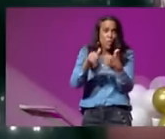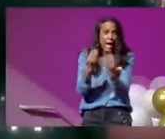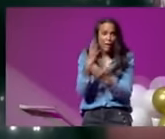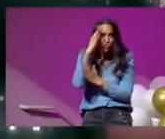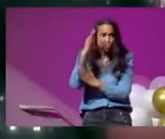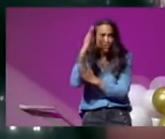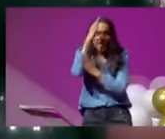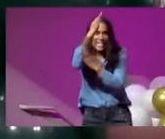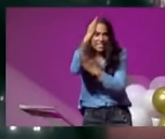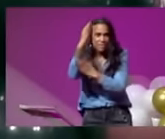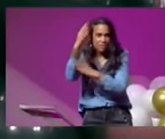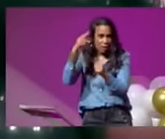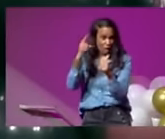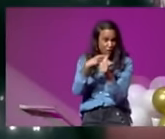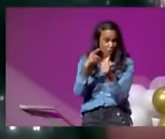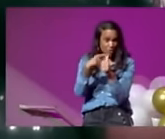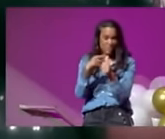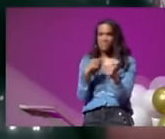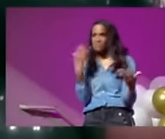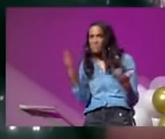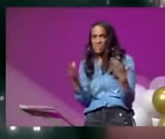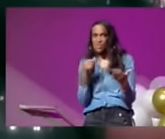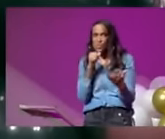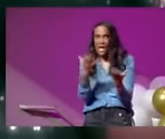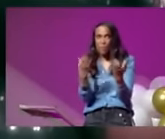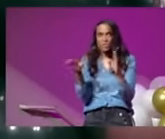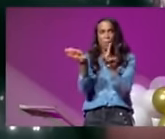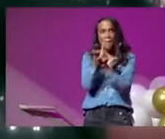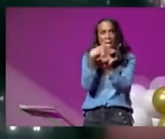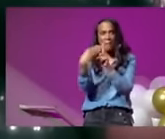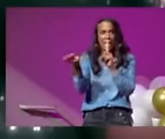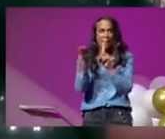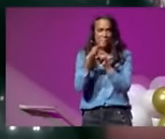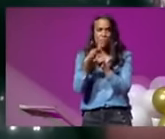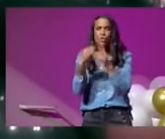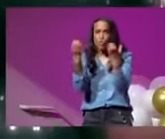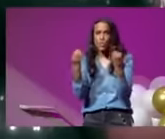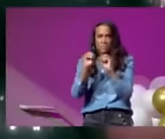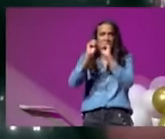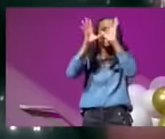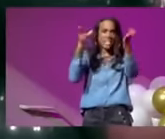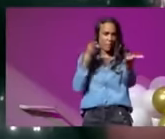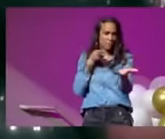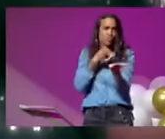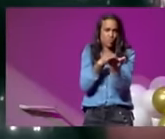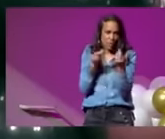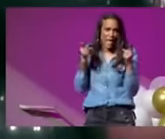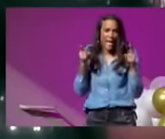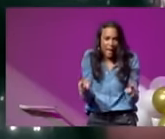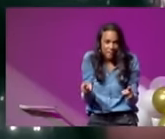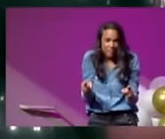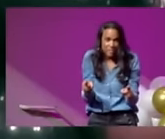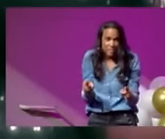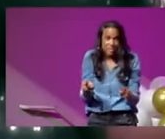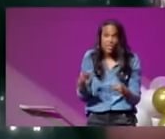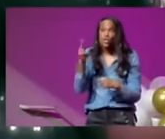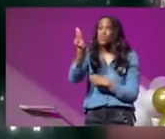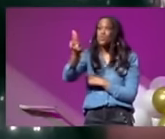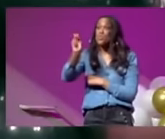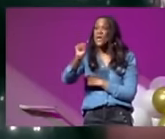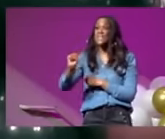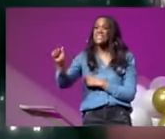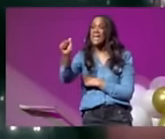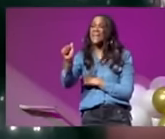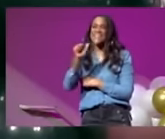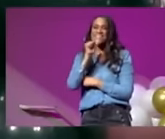a pretext that cons people. And one of the things that the news in this country will not do, it does